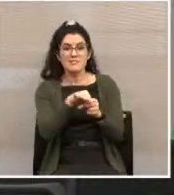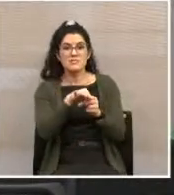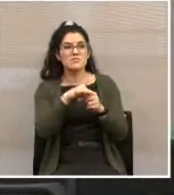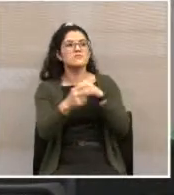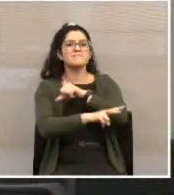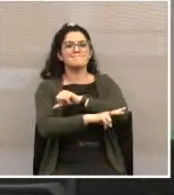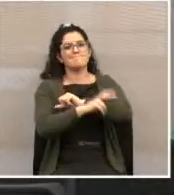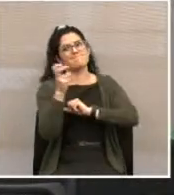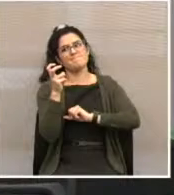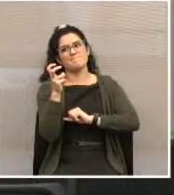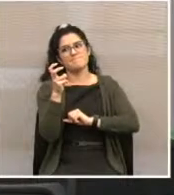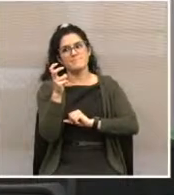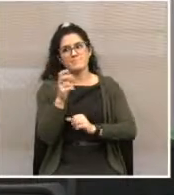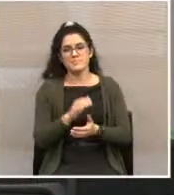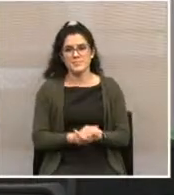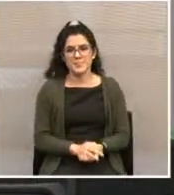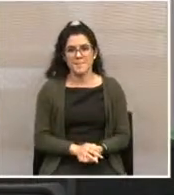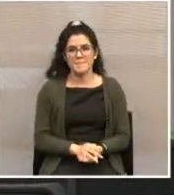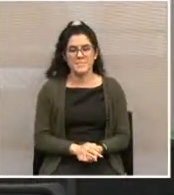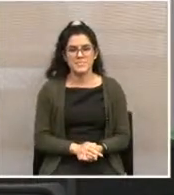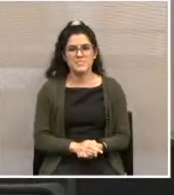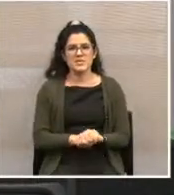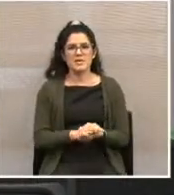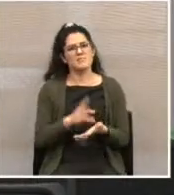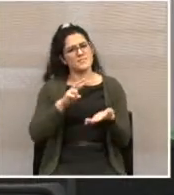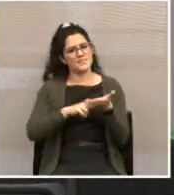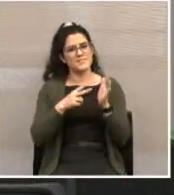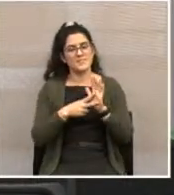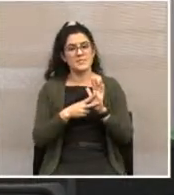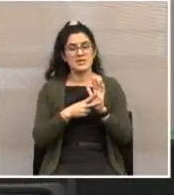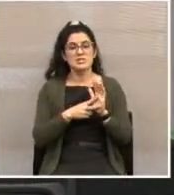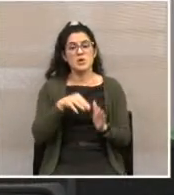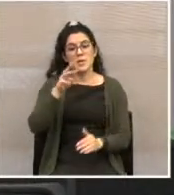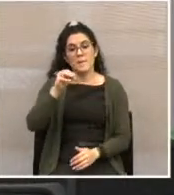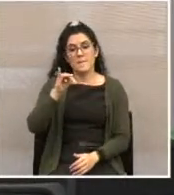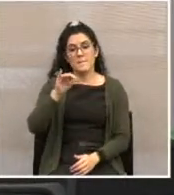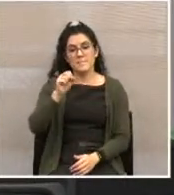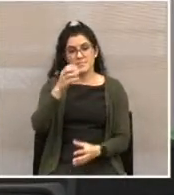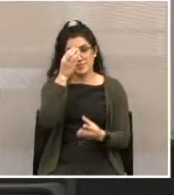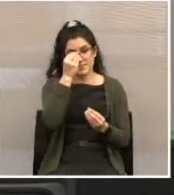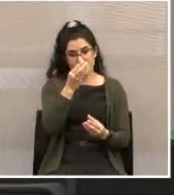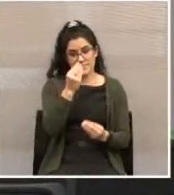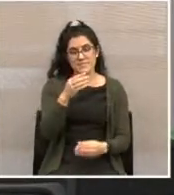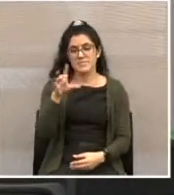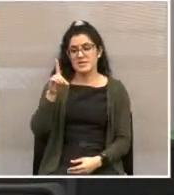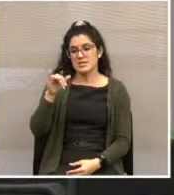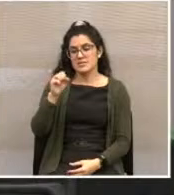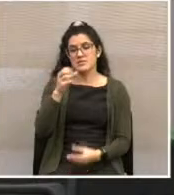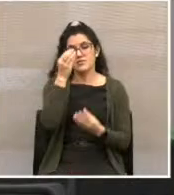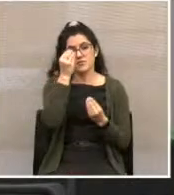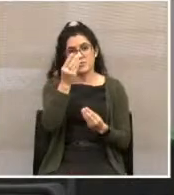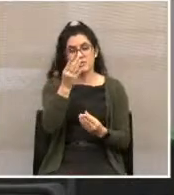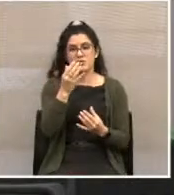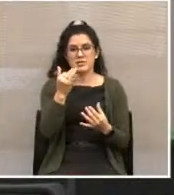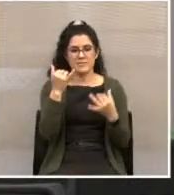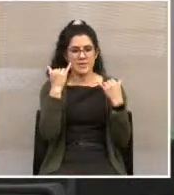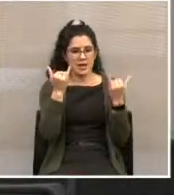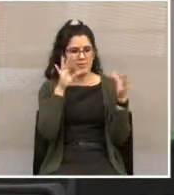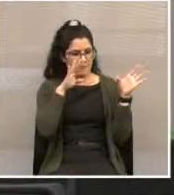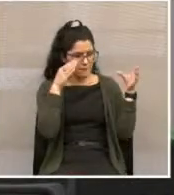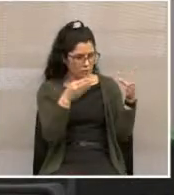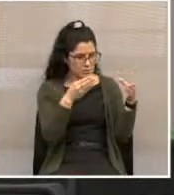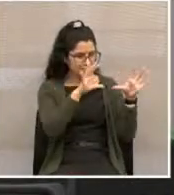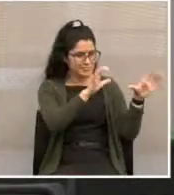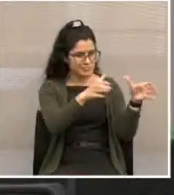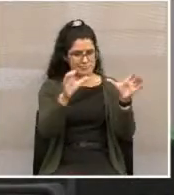was stolen. How sad. Additionally, misinformation and disinformation have been targeted at specific